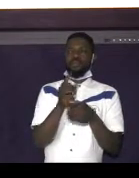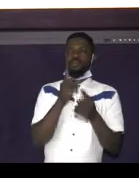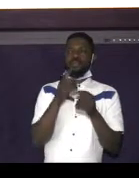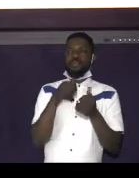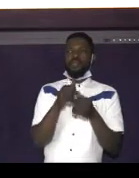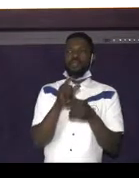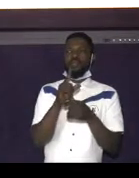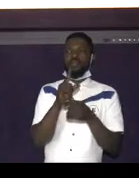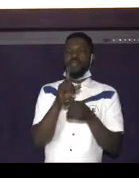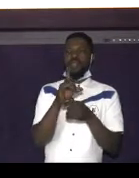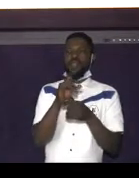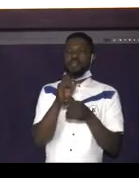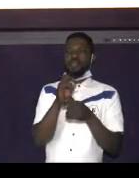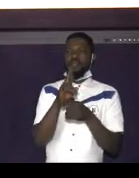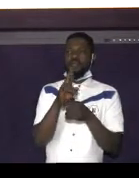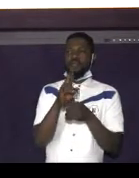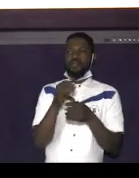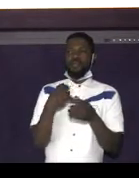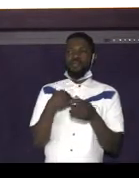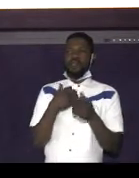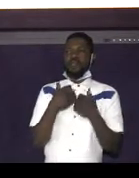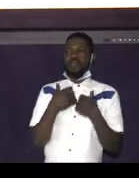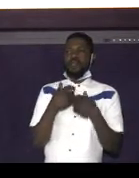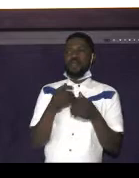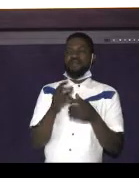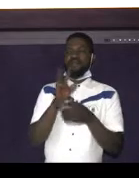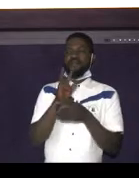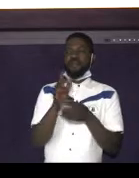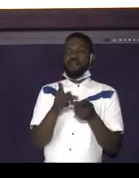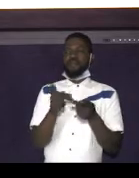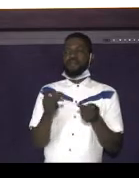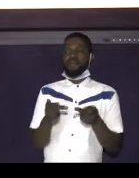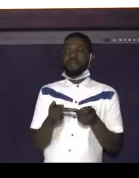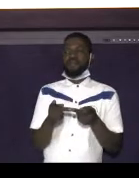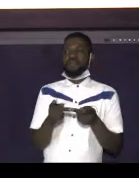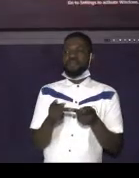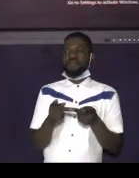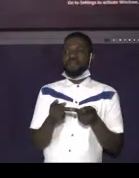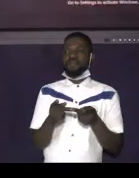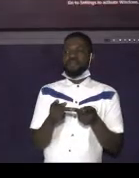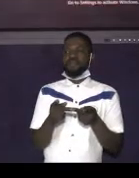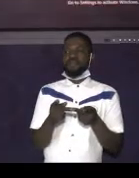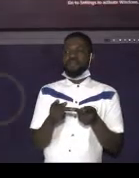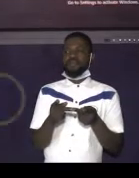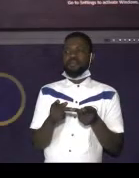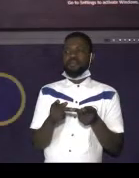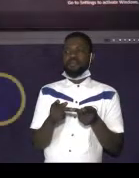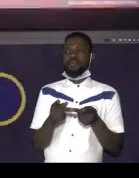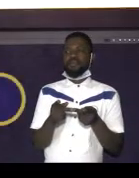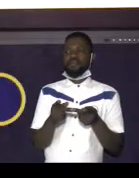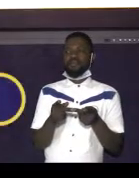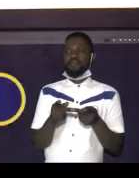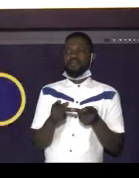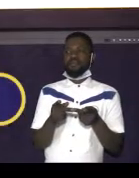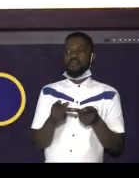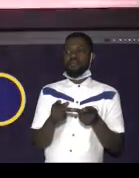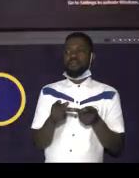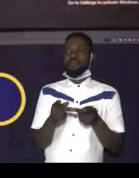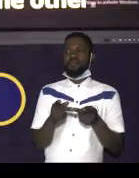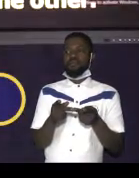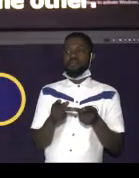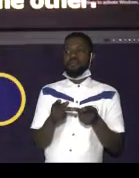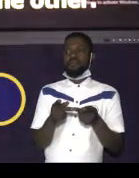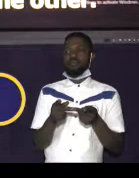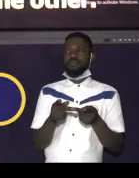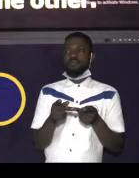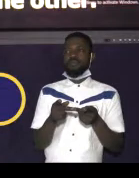lever, we have three positions. Then I'll tell you what the positions are. This